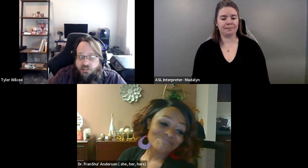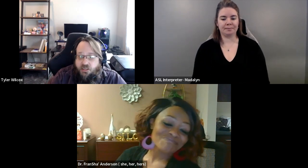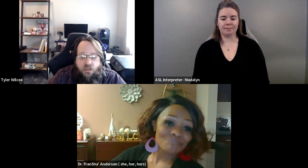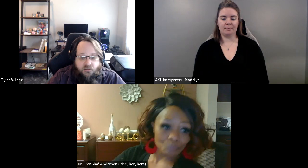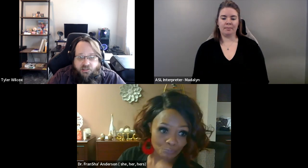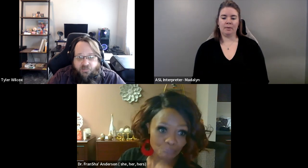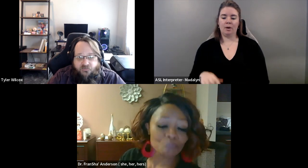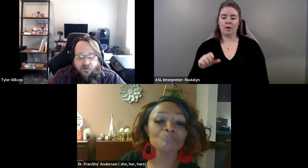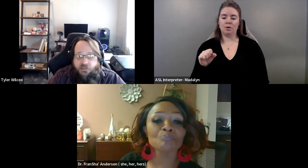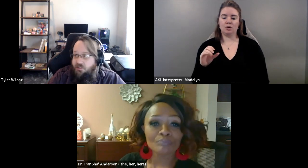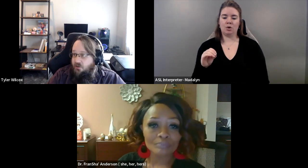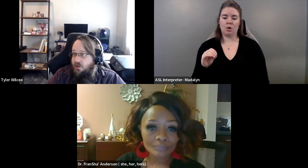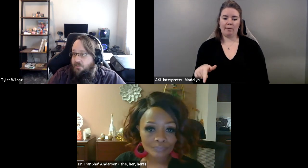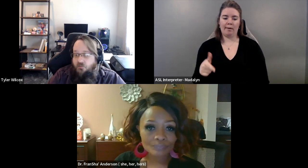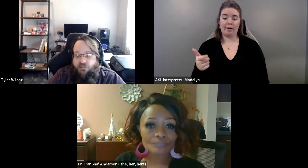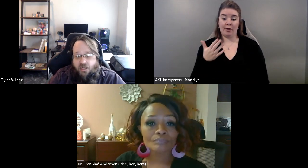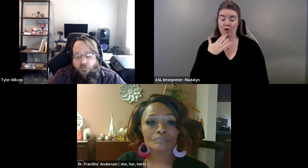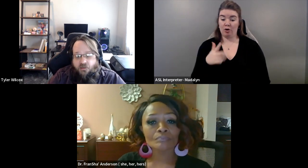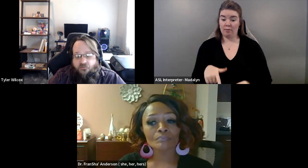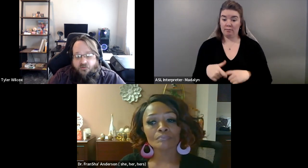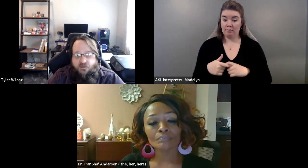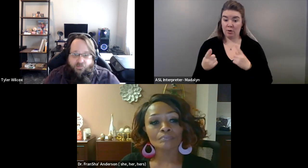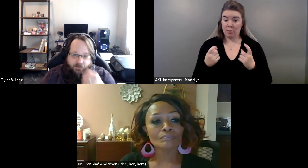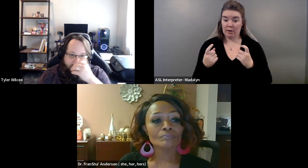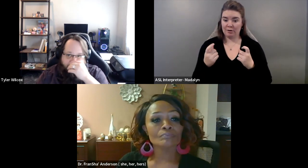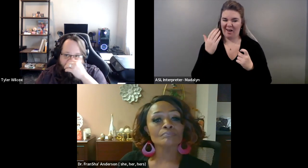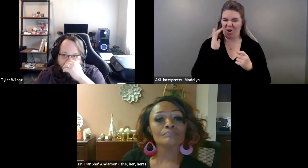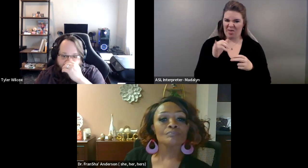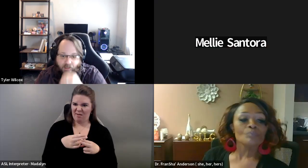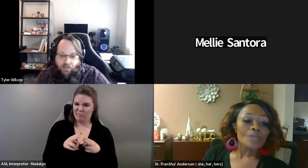So this is another good spot for questions. I know that part was kind of brief.